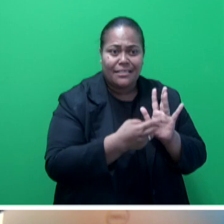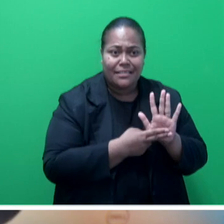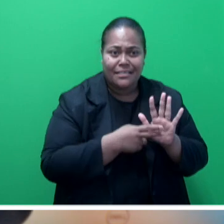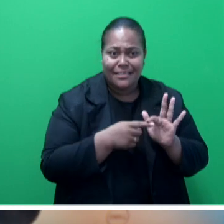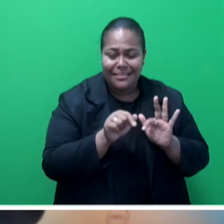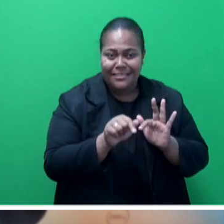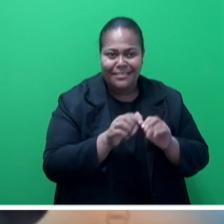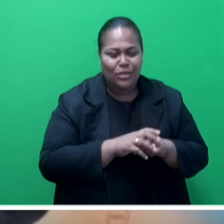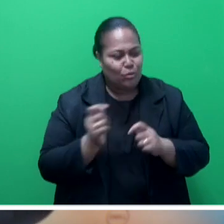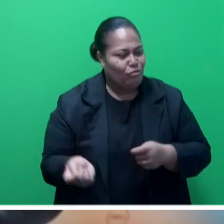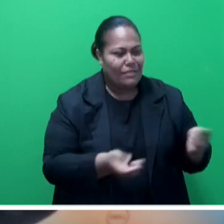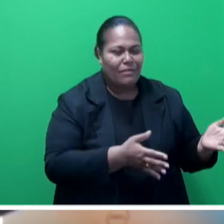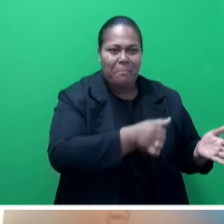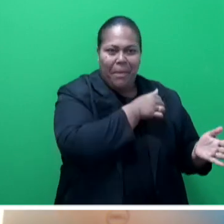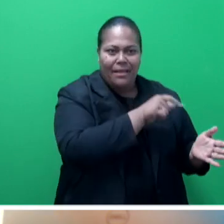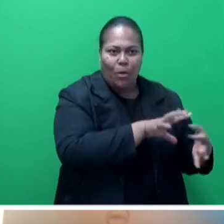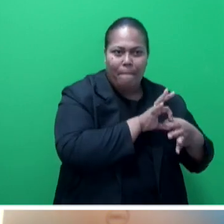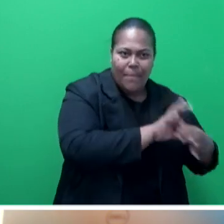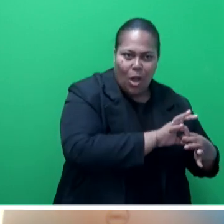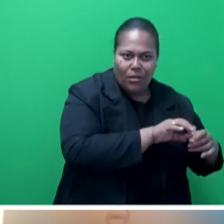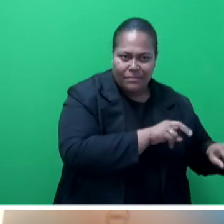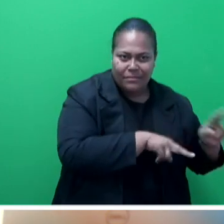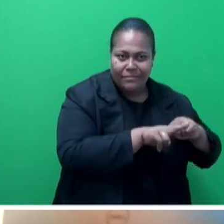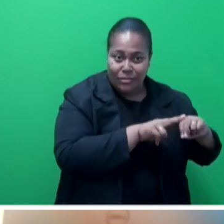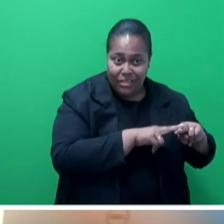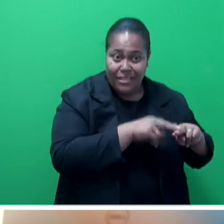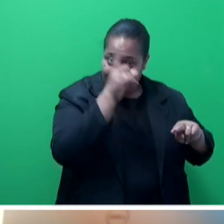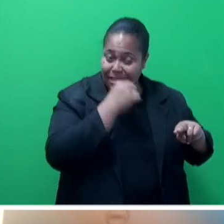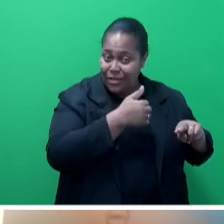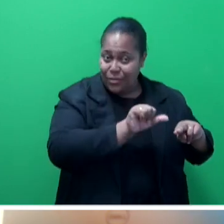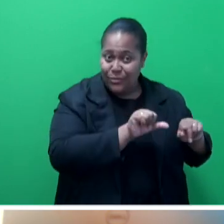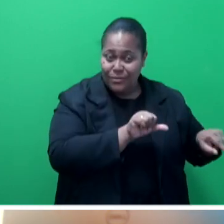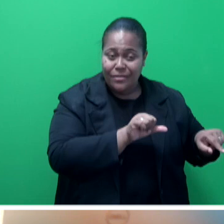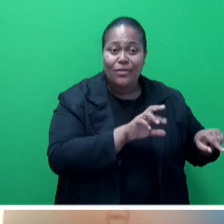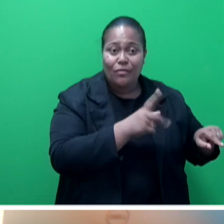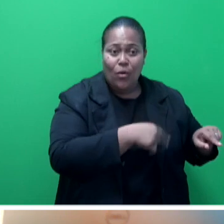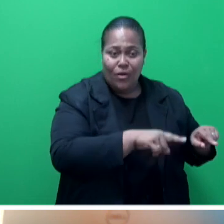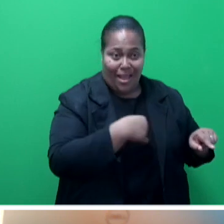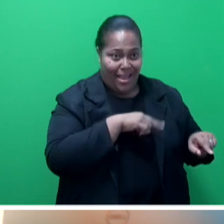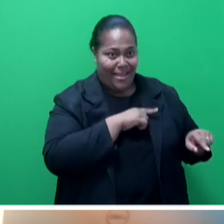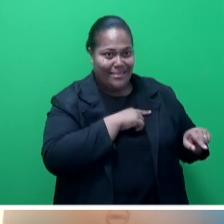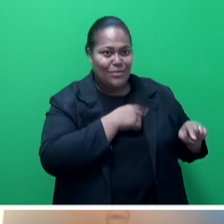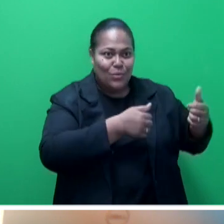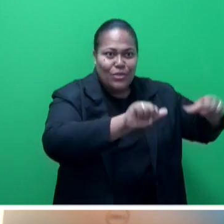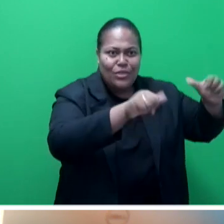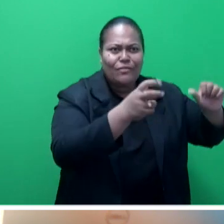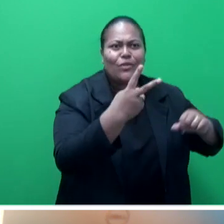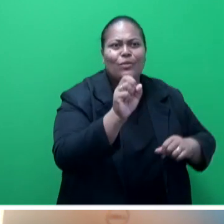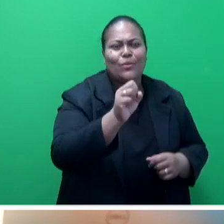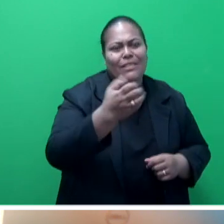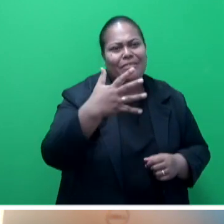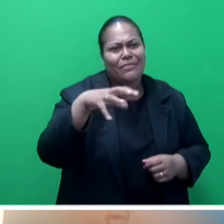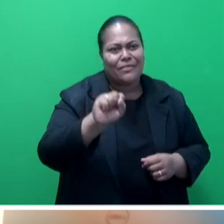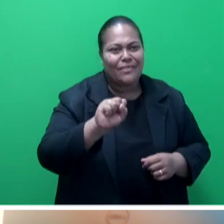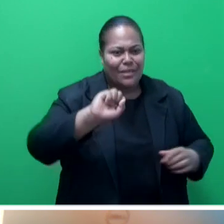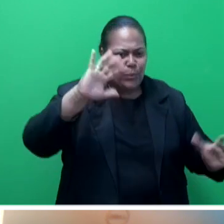Forest Carbon Partnership Facility. This again can be used by Fiji towards our NDC to achieve our 2050 net zero